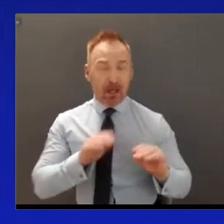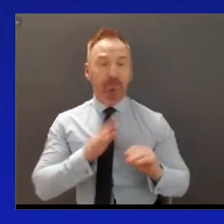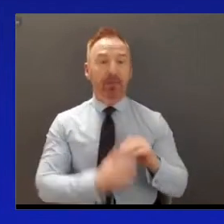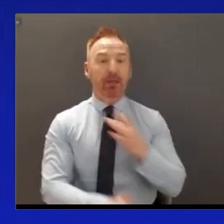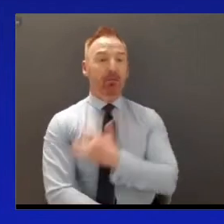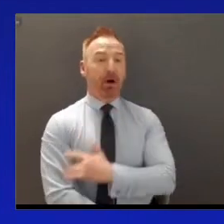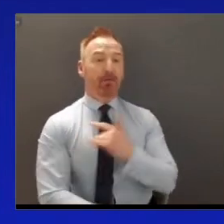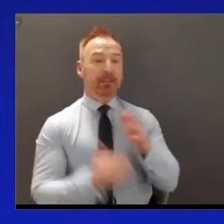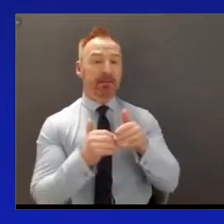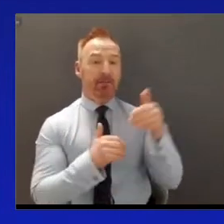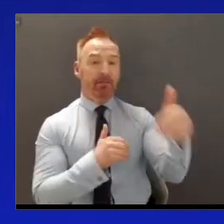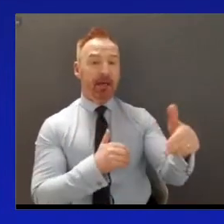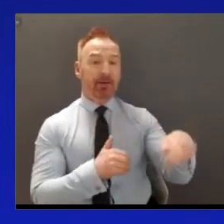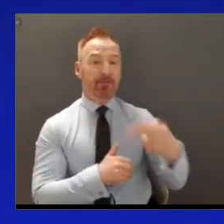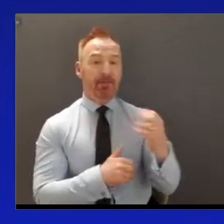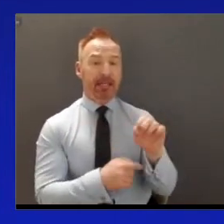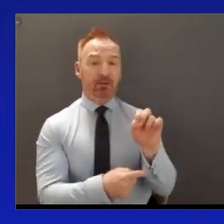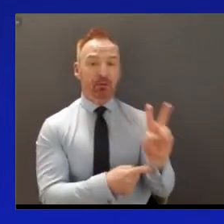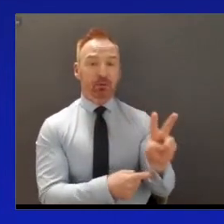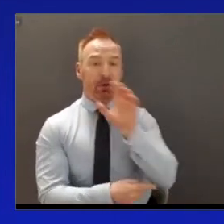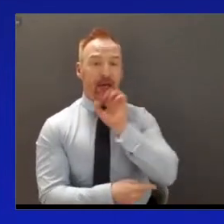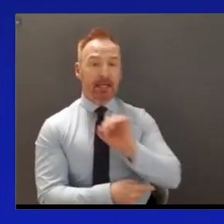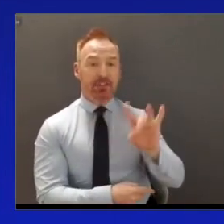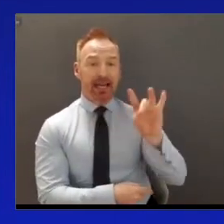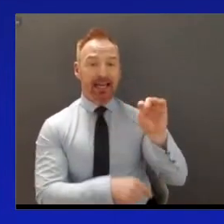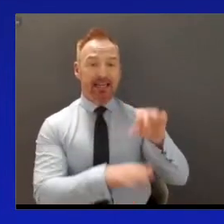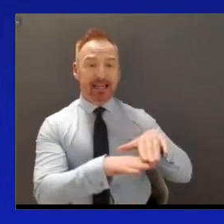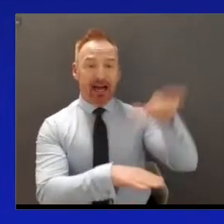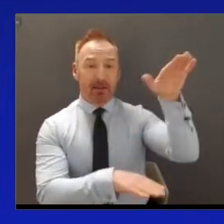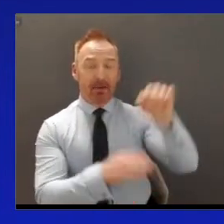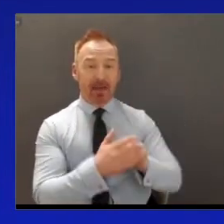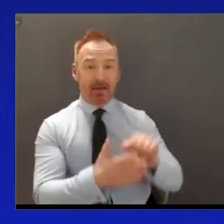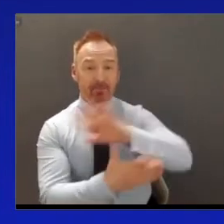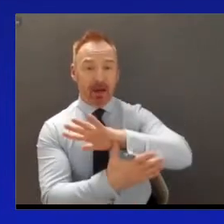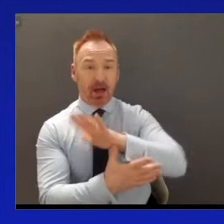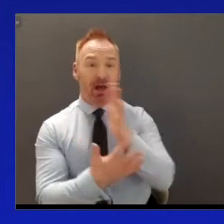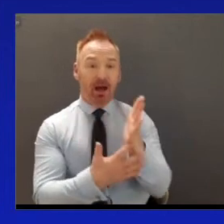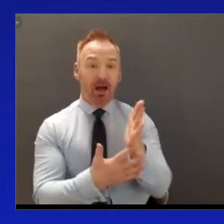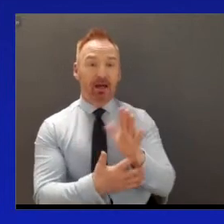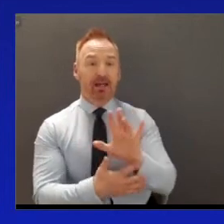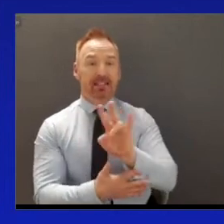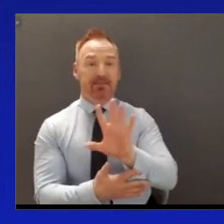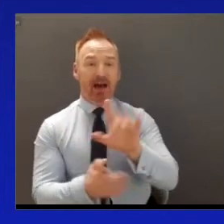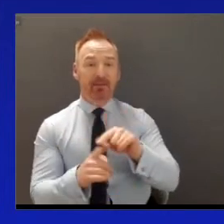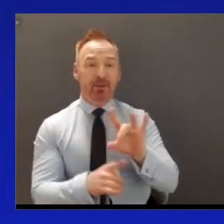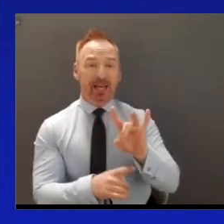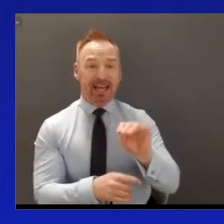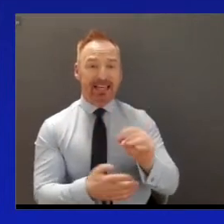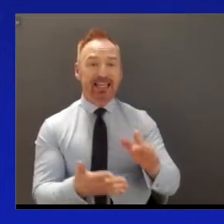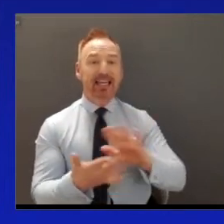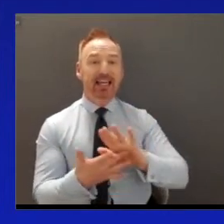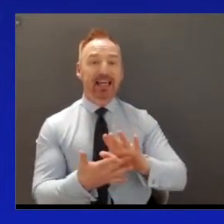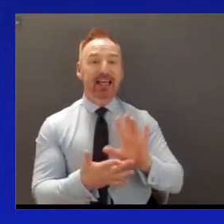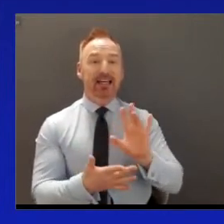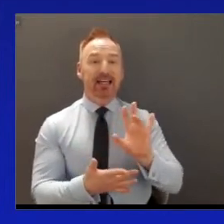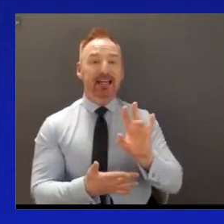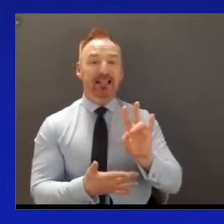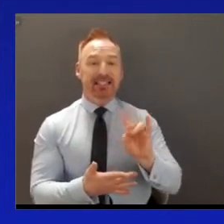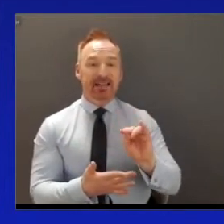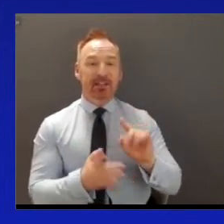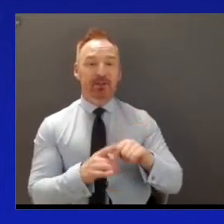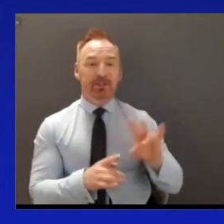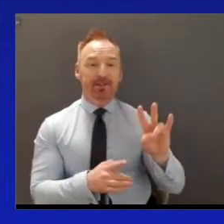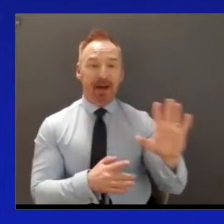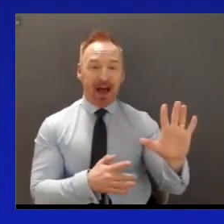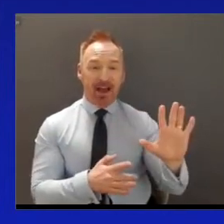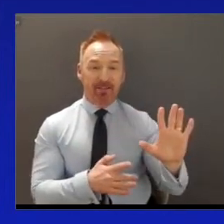tranches of patients 80 years and older will come first, and then 75 to 80, and then 70 to 75. So that is also part of the